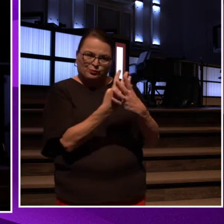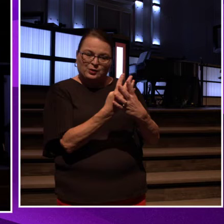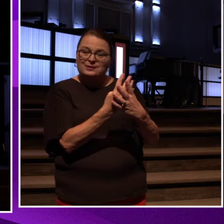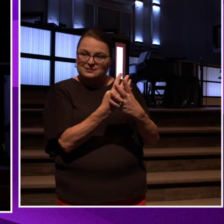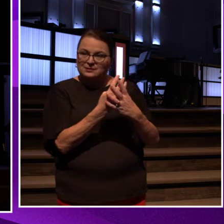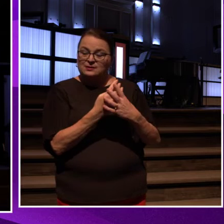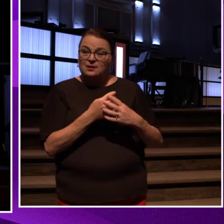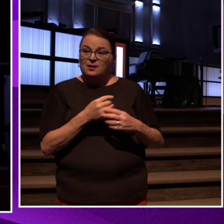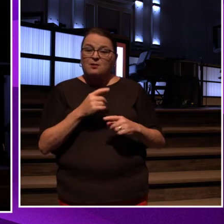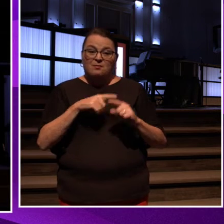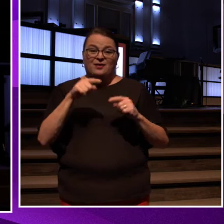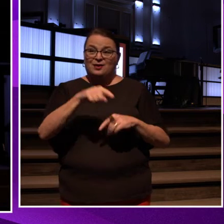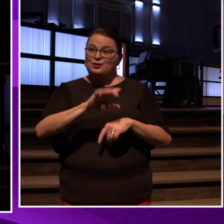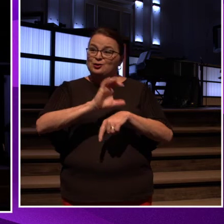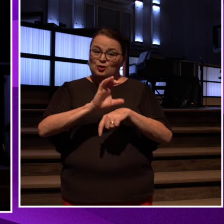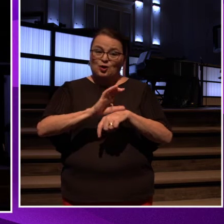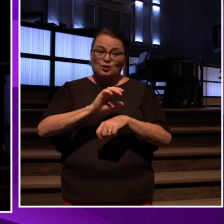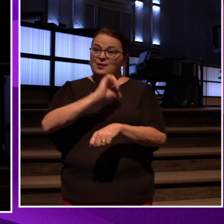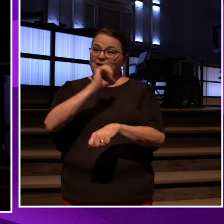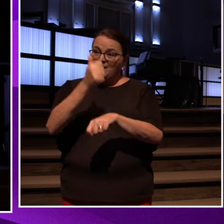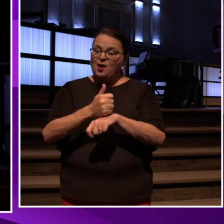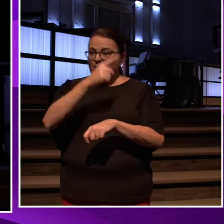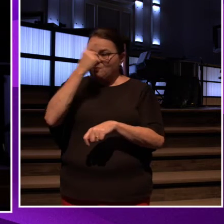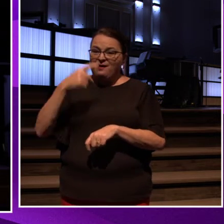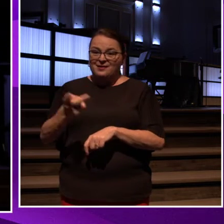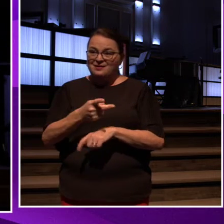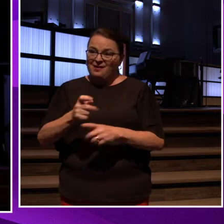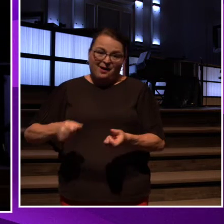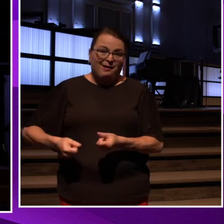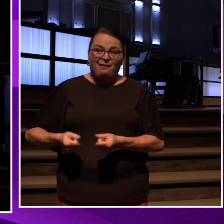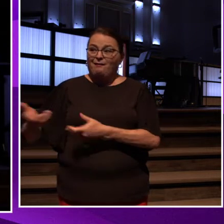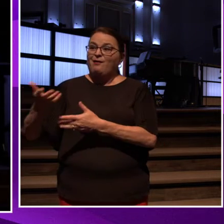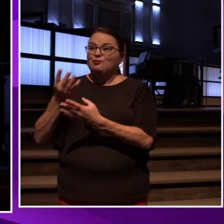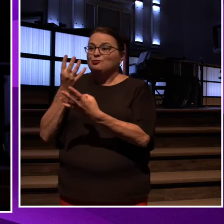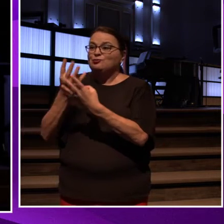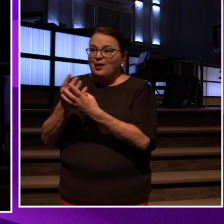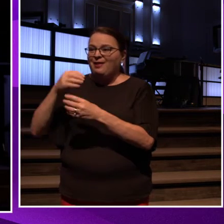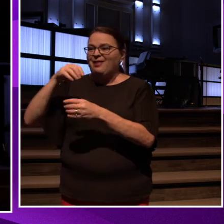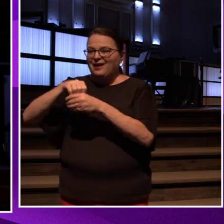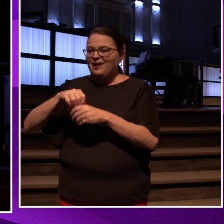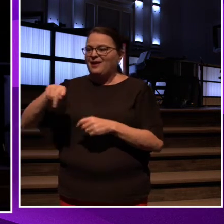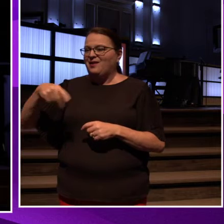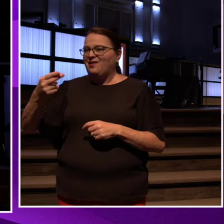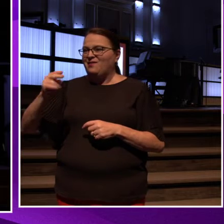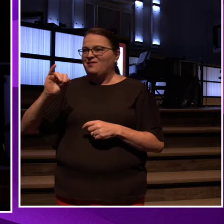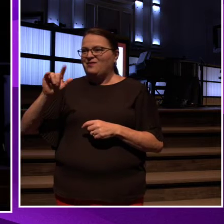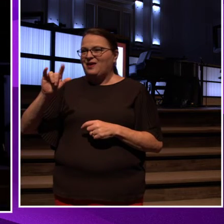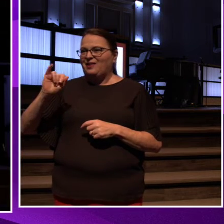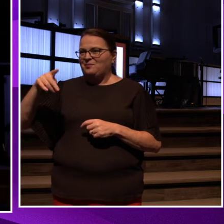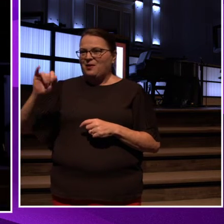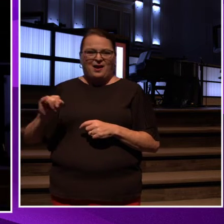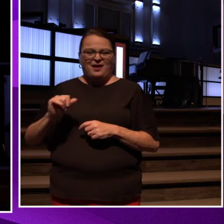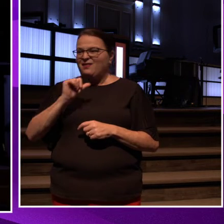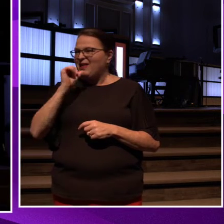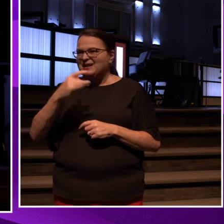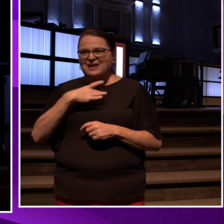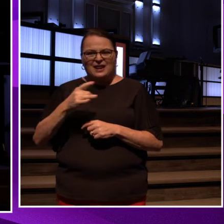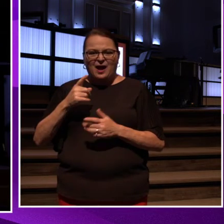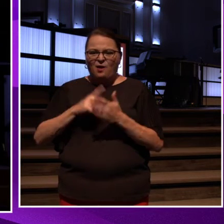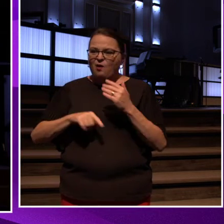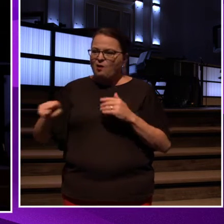got founded and planted because they had got thrown in jail in Philippi. They didn't like these guys, what they were preaching